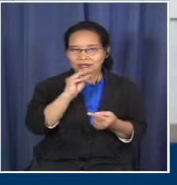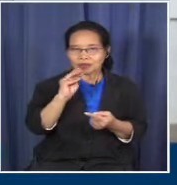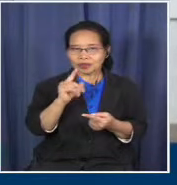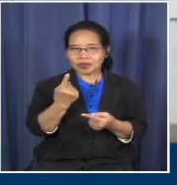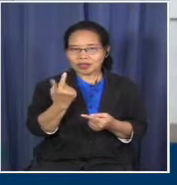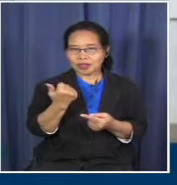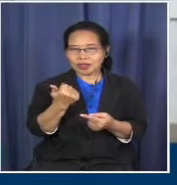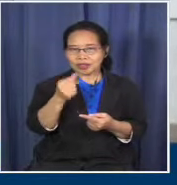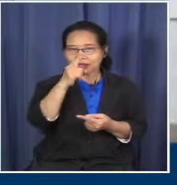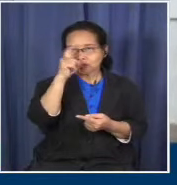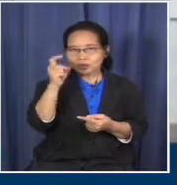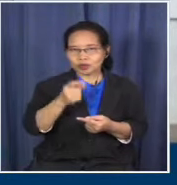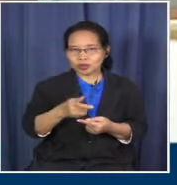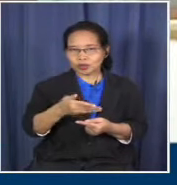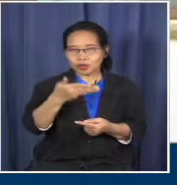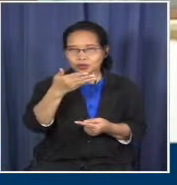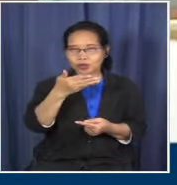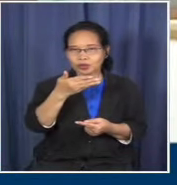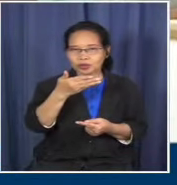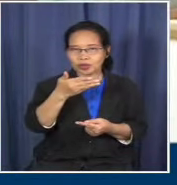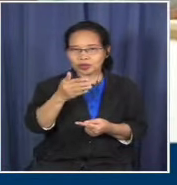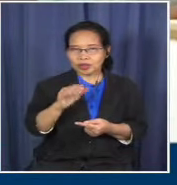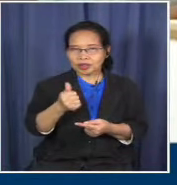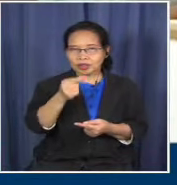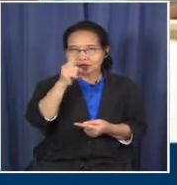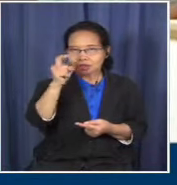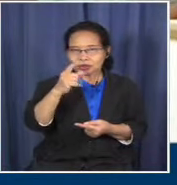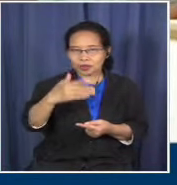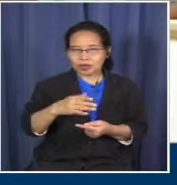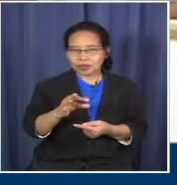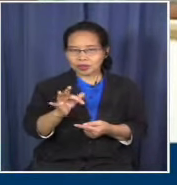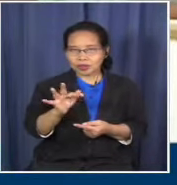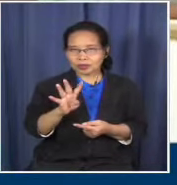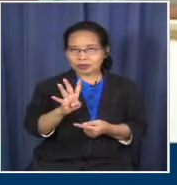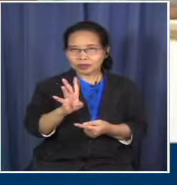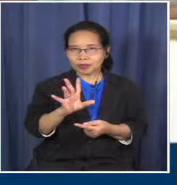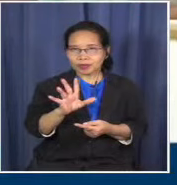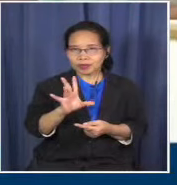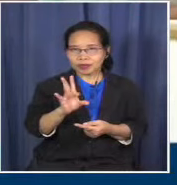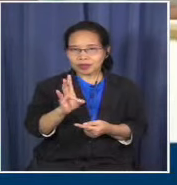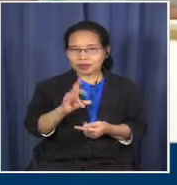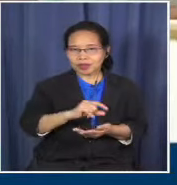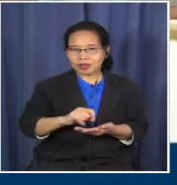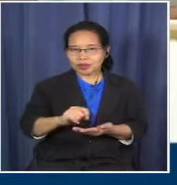in 1957 when I was only 10 years old.